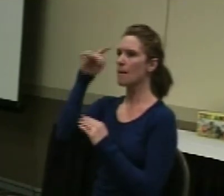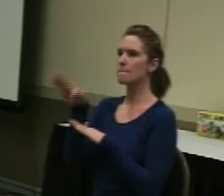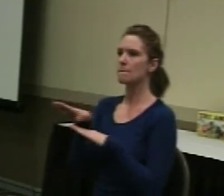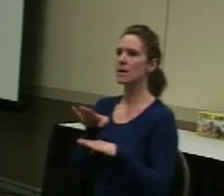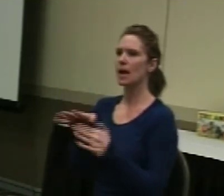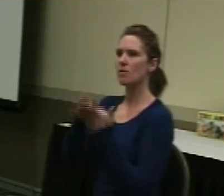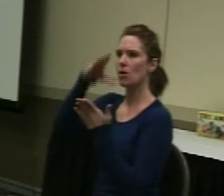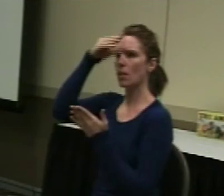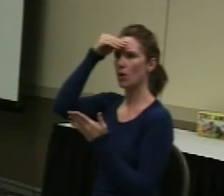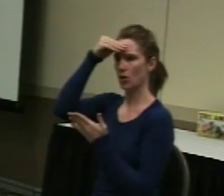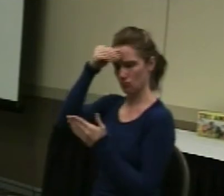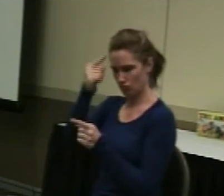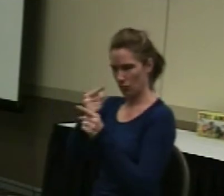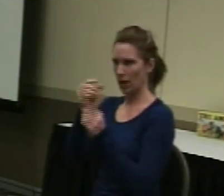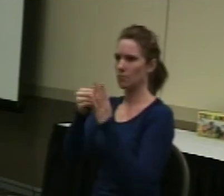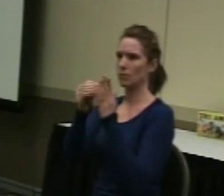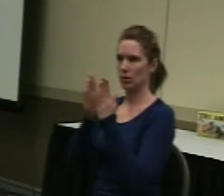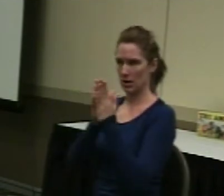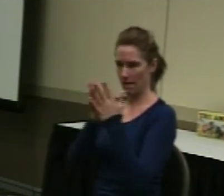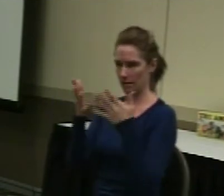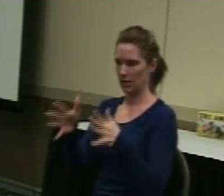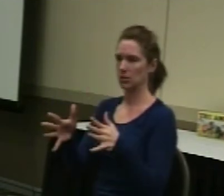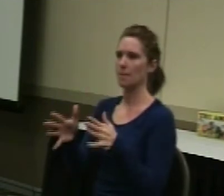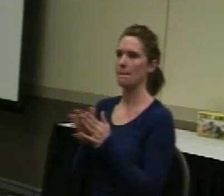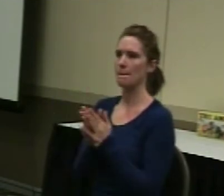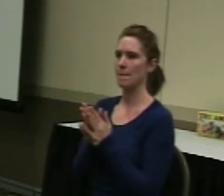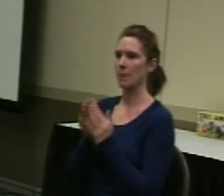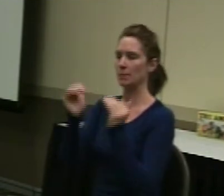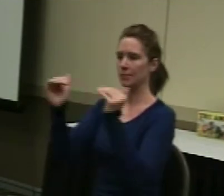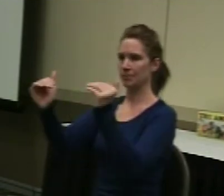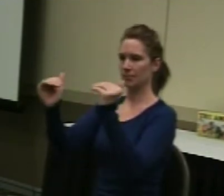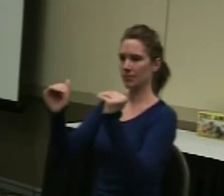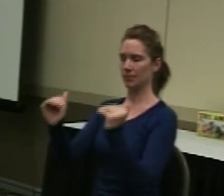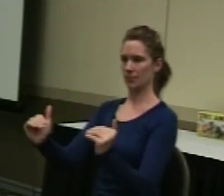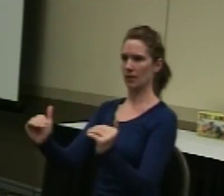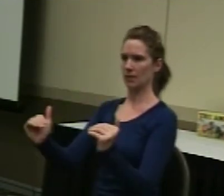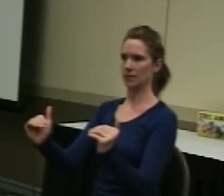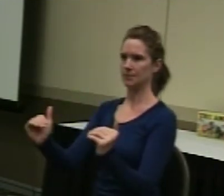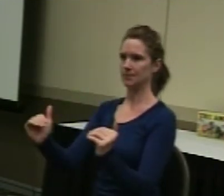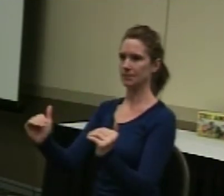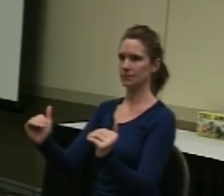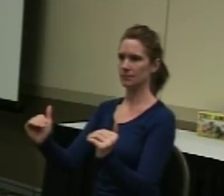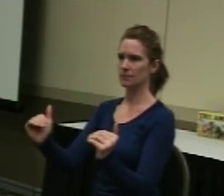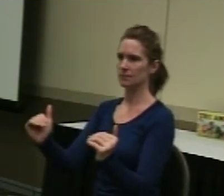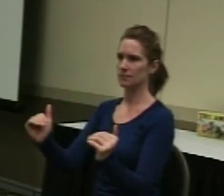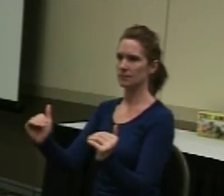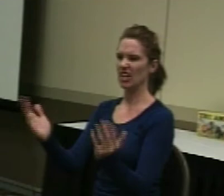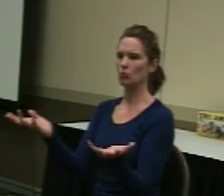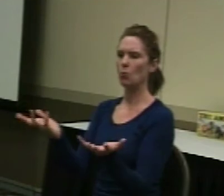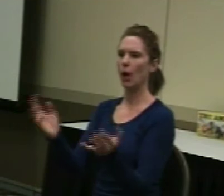Behavior is learned. You got that already. I gave you that one. What do you think the next one is?